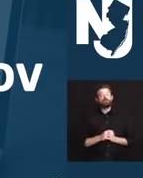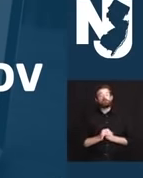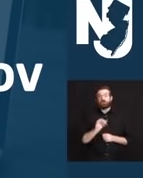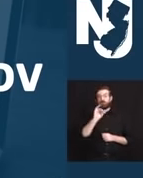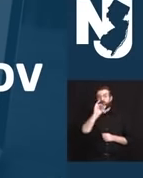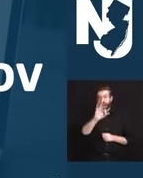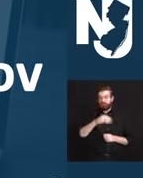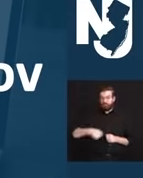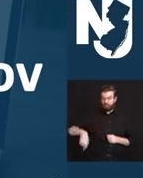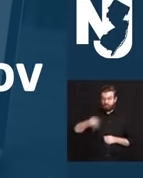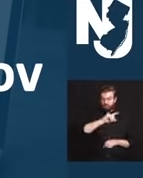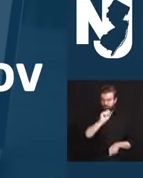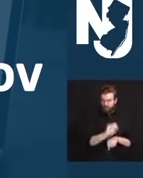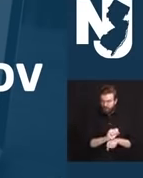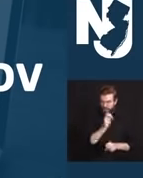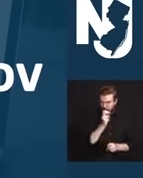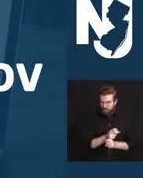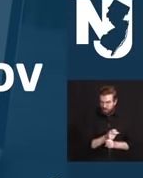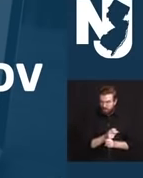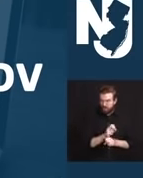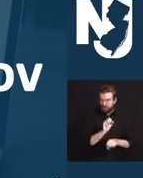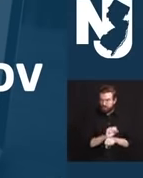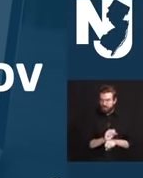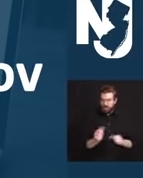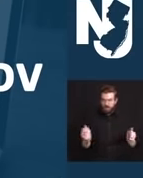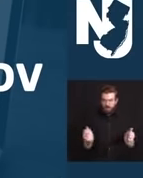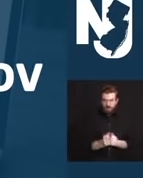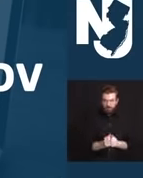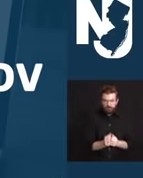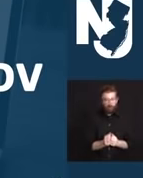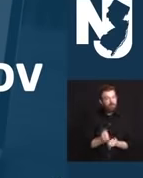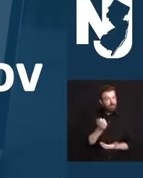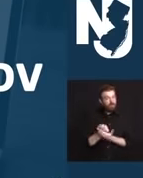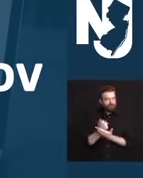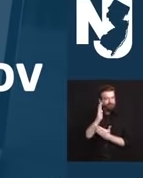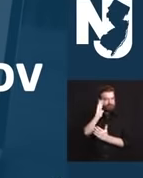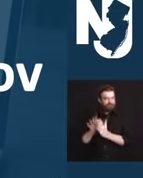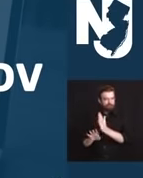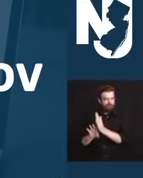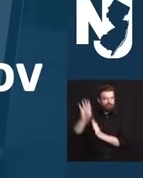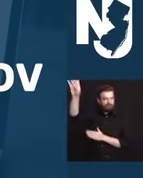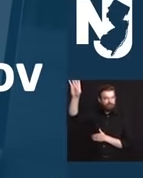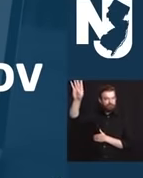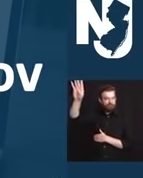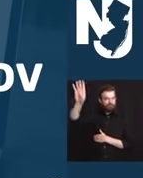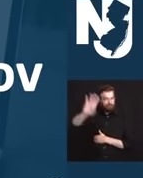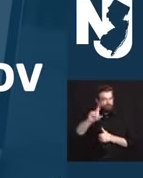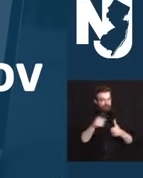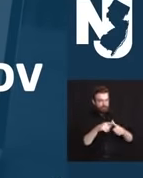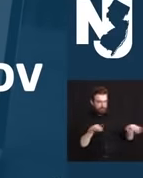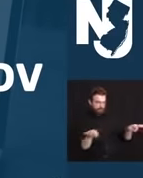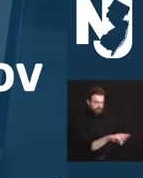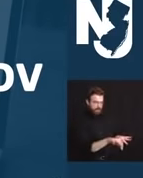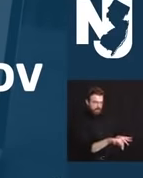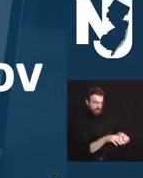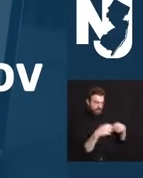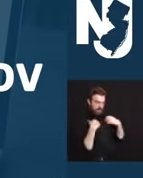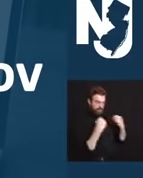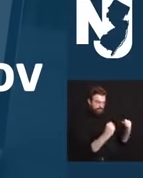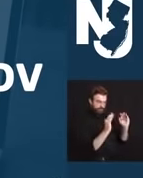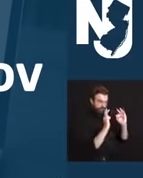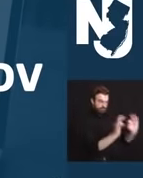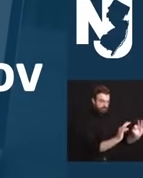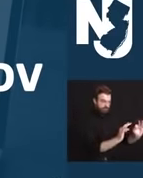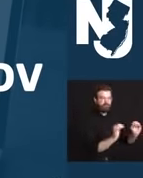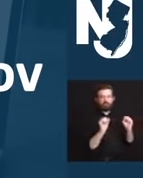in our economic restart and recovery. We've said it many times. Public health creates economic health. It